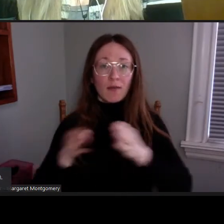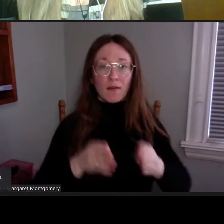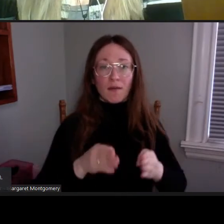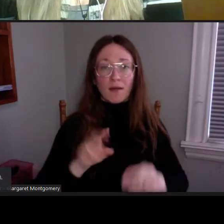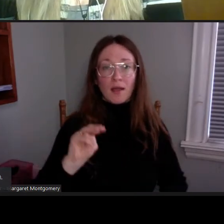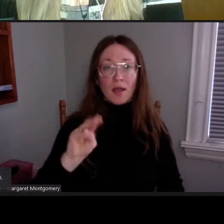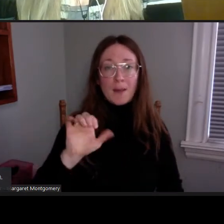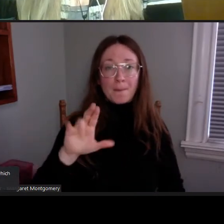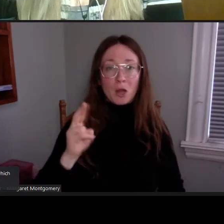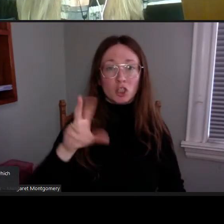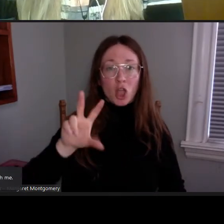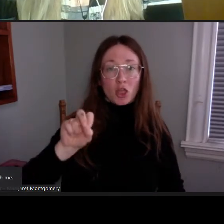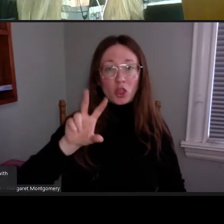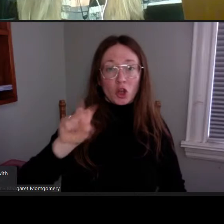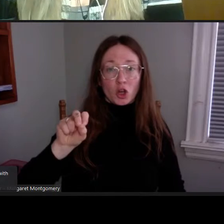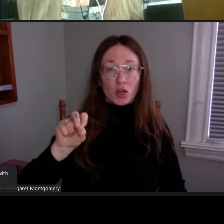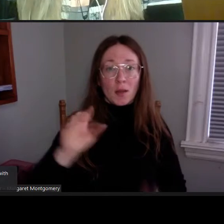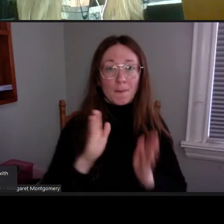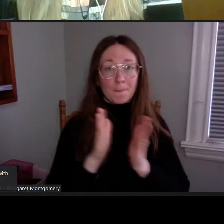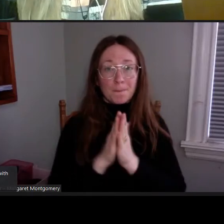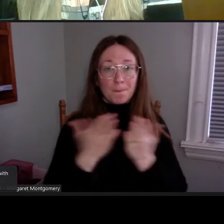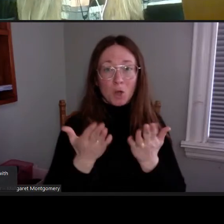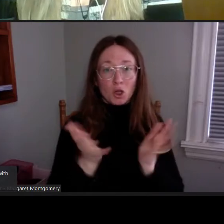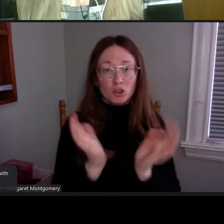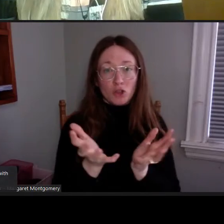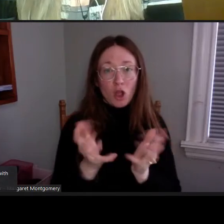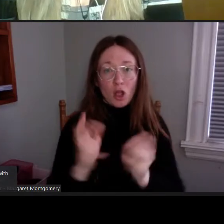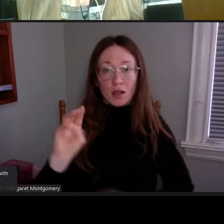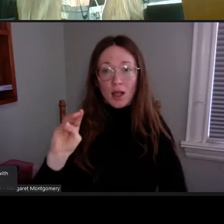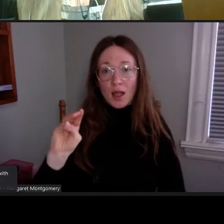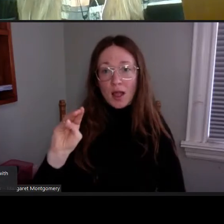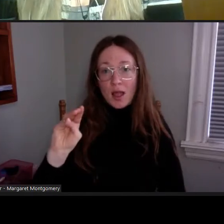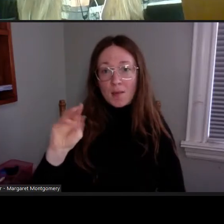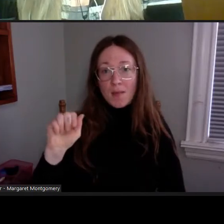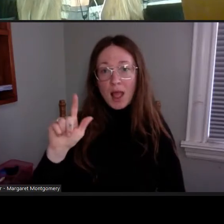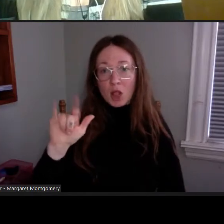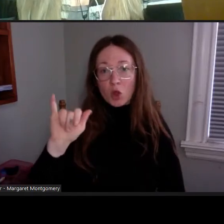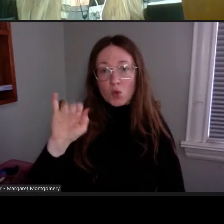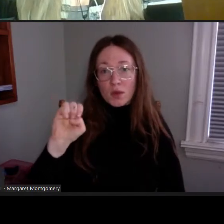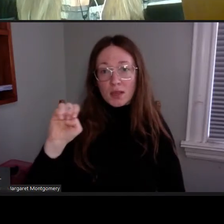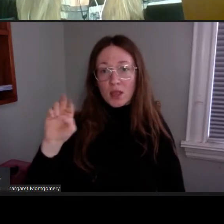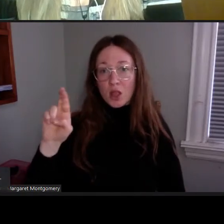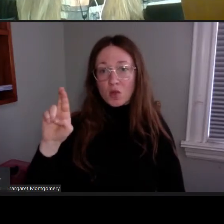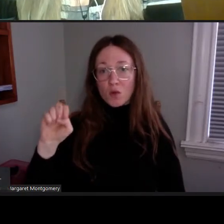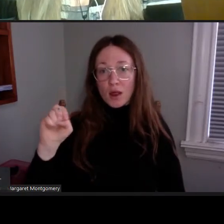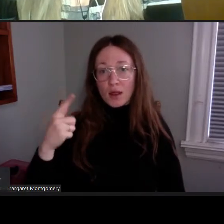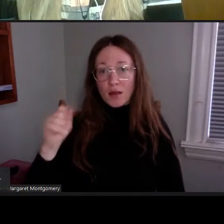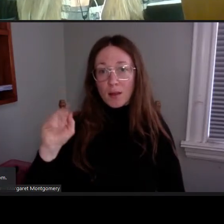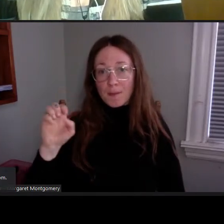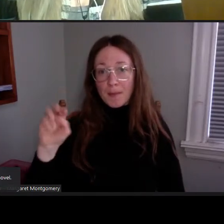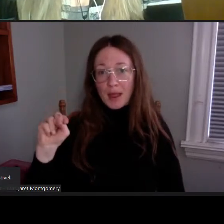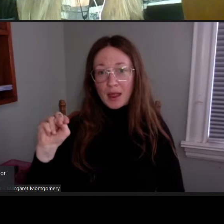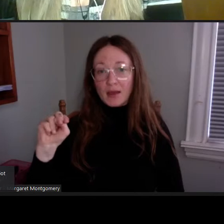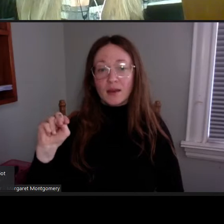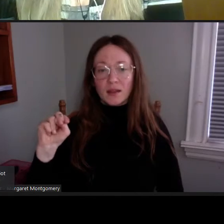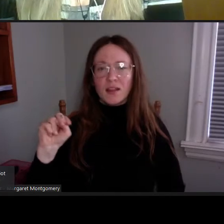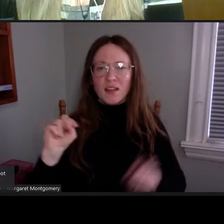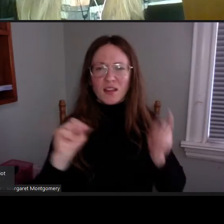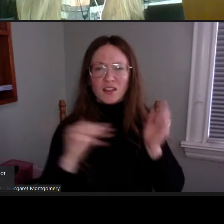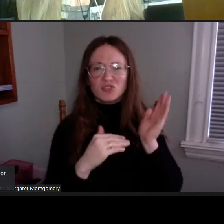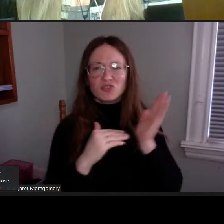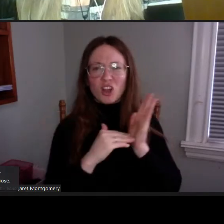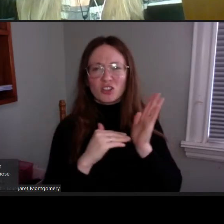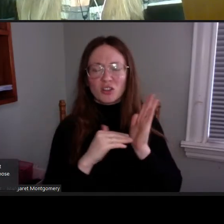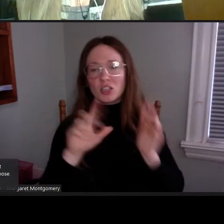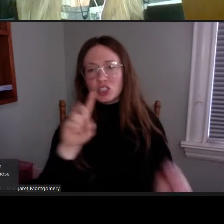30th with Mallory Weggemann. You can order her book on Amazon. Dr. Knopf will put a link in the chat for